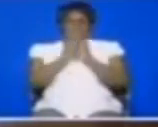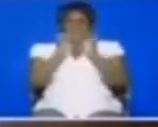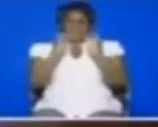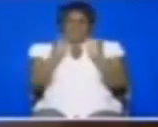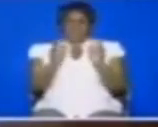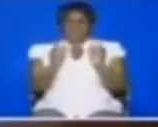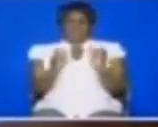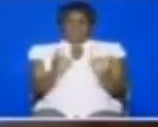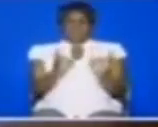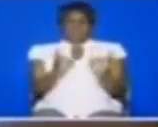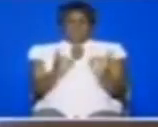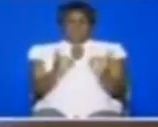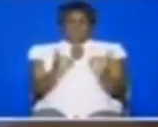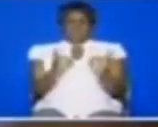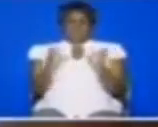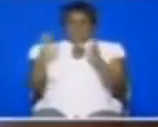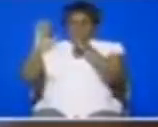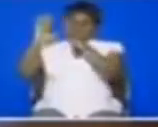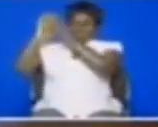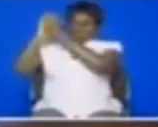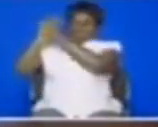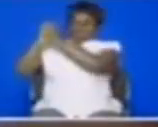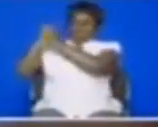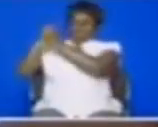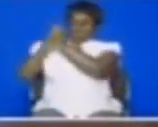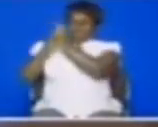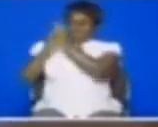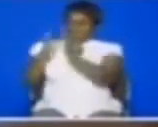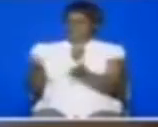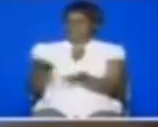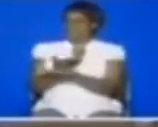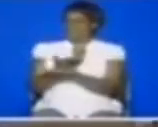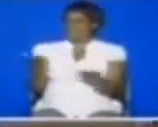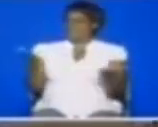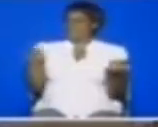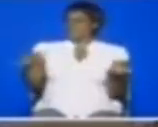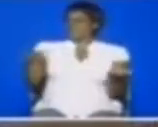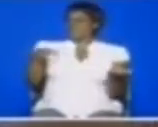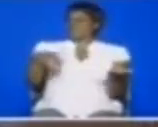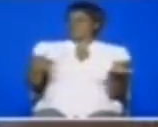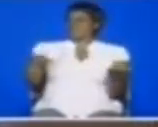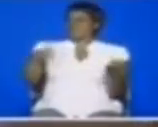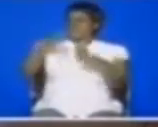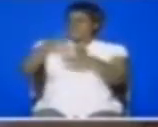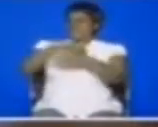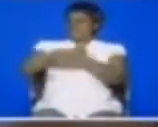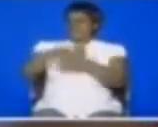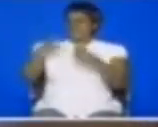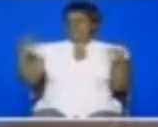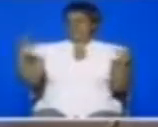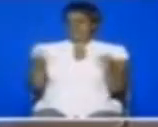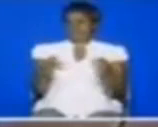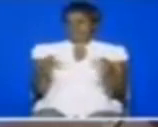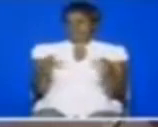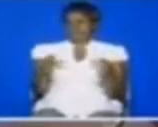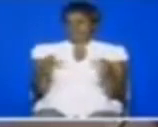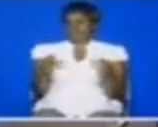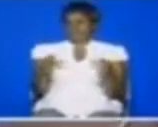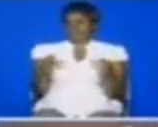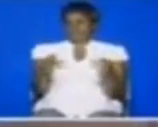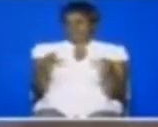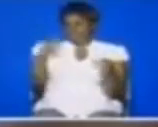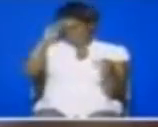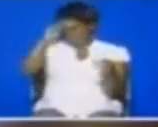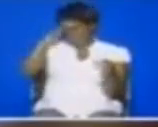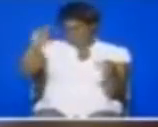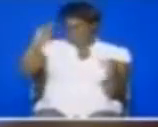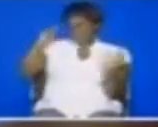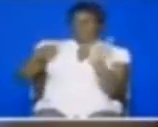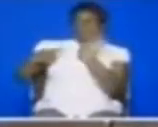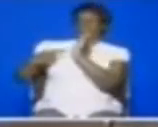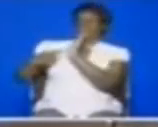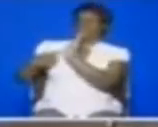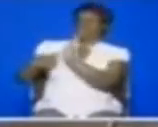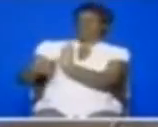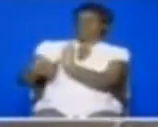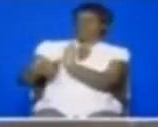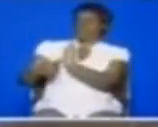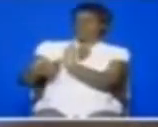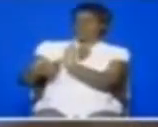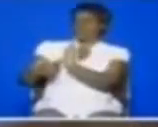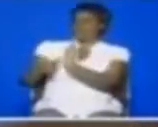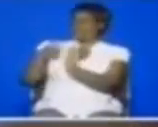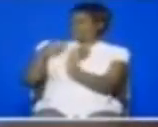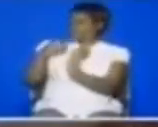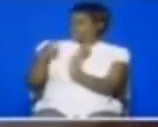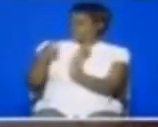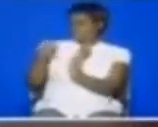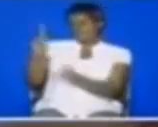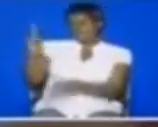if the Jubilee principles go into any area that is NASA, treat them with utmost respect. You know, if they say something